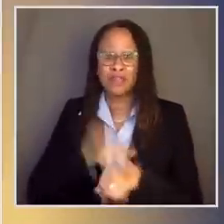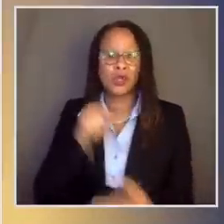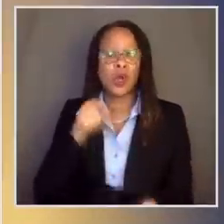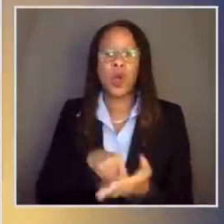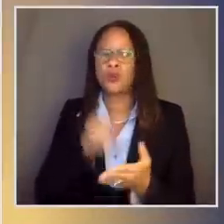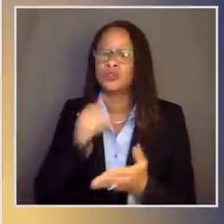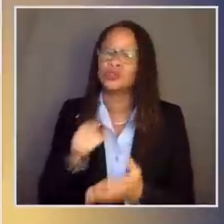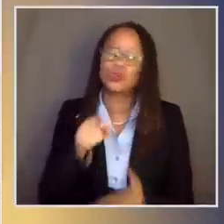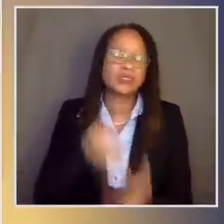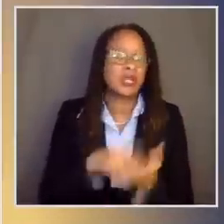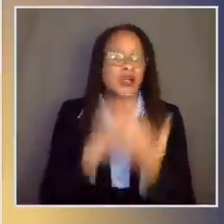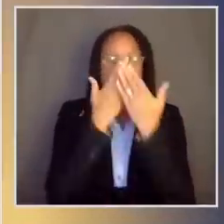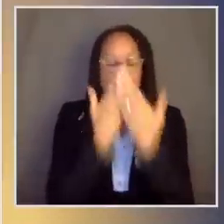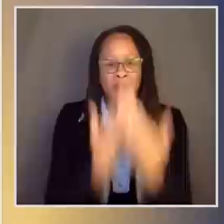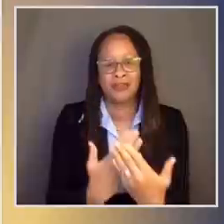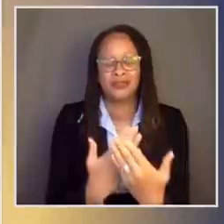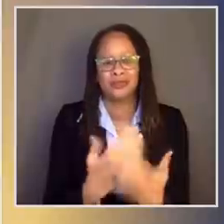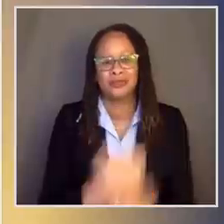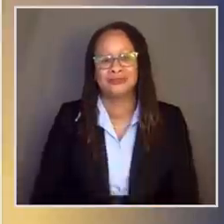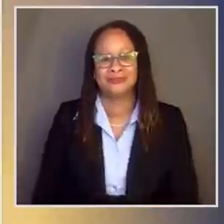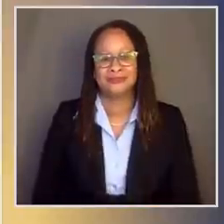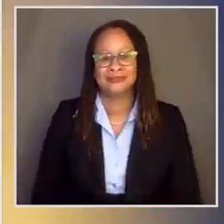of gratitude.